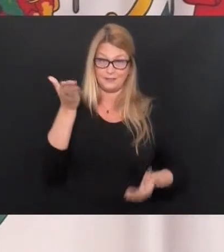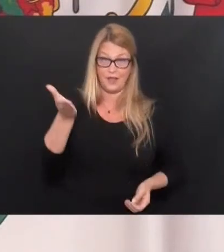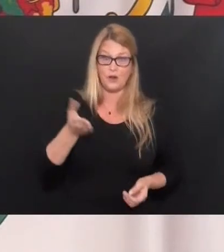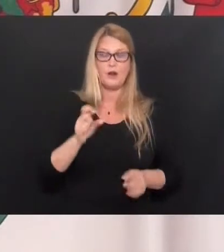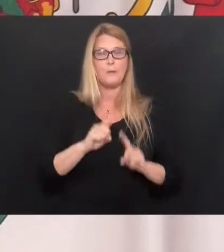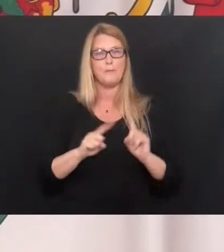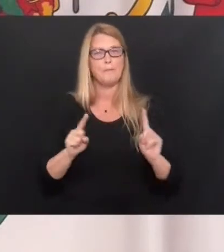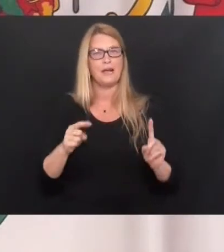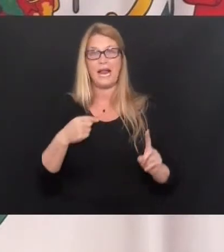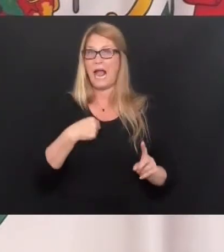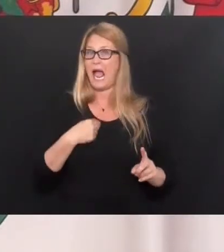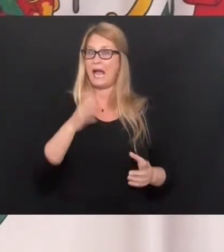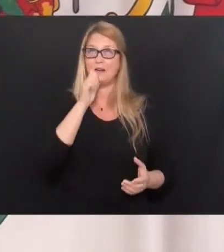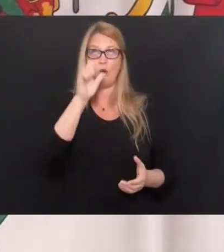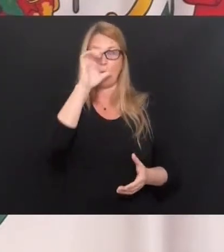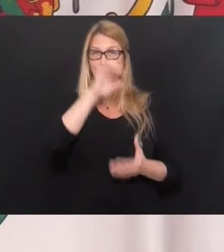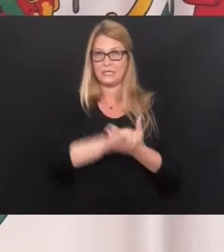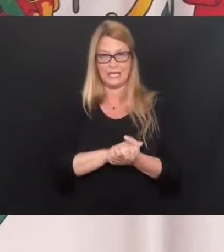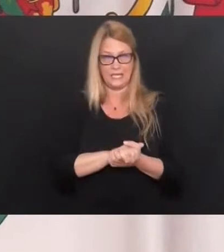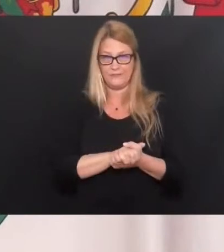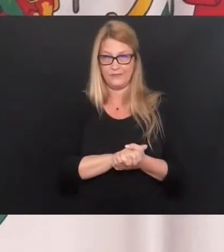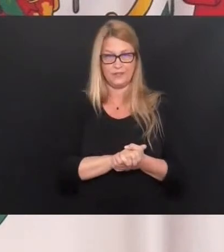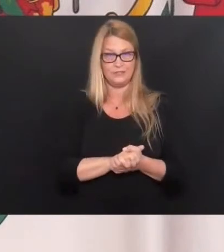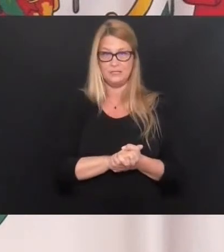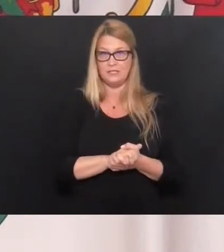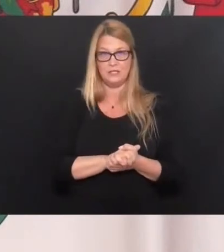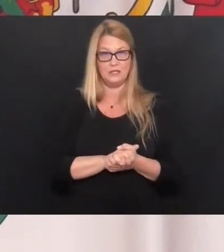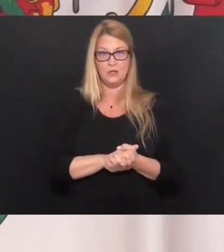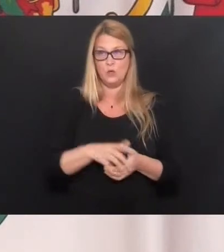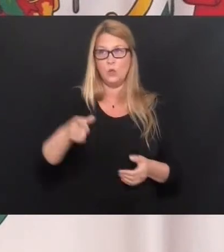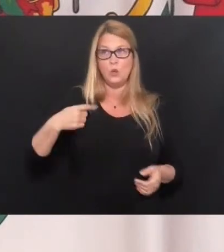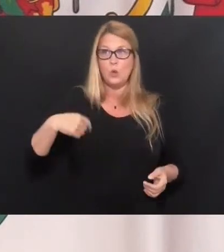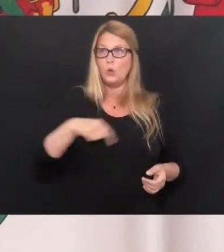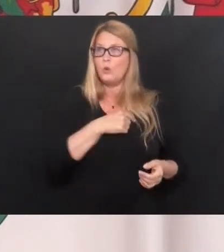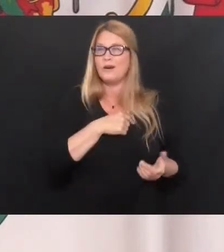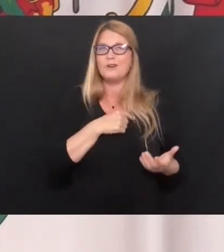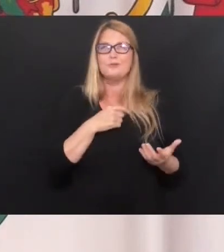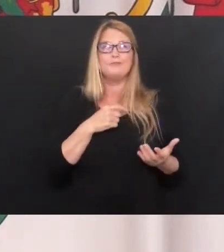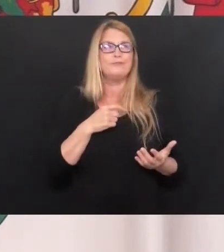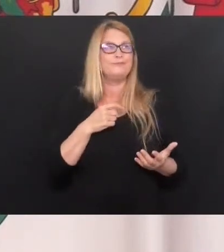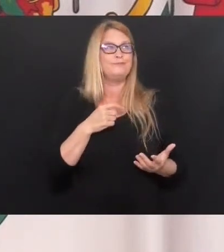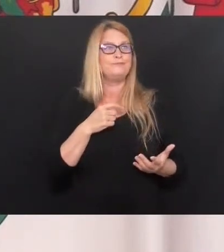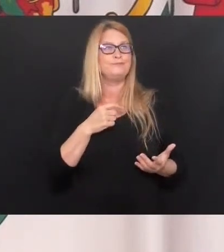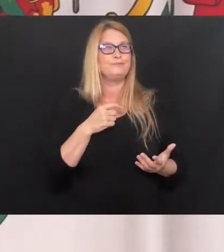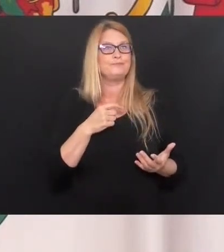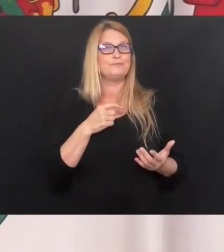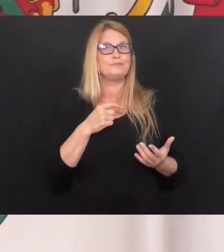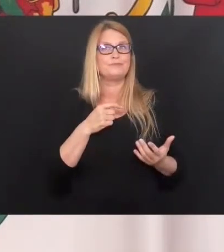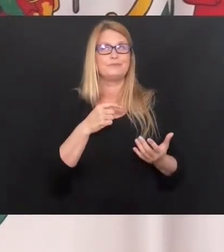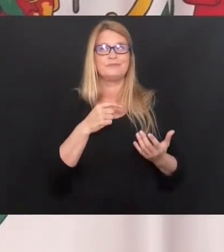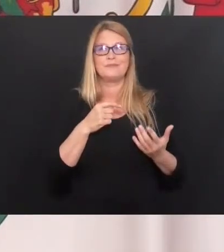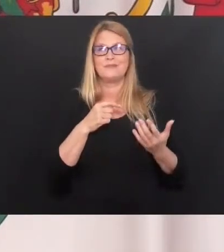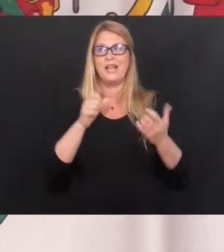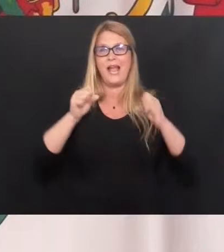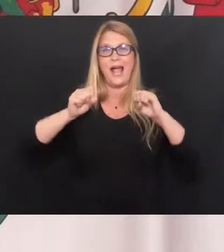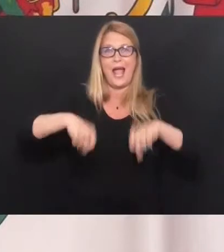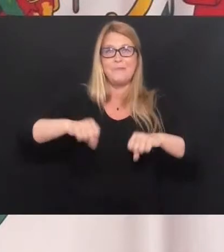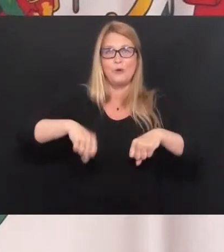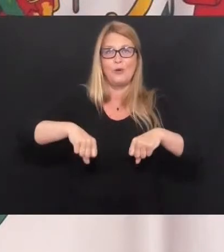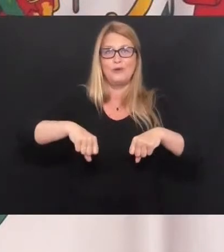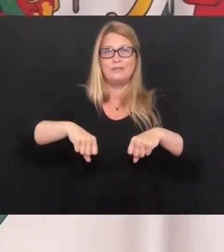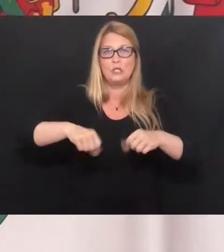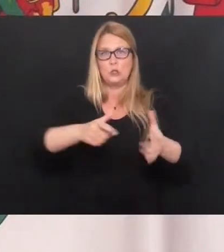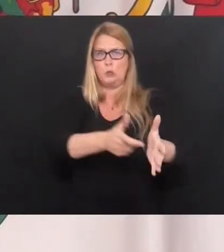Mark, I do not believe, that we really can just come out and